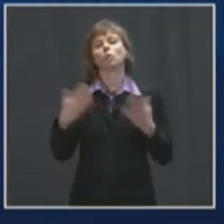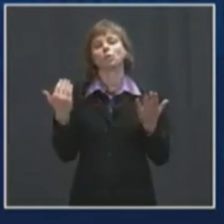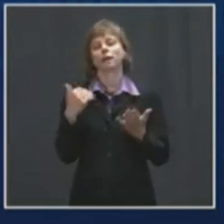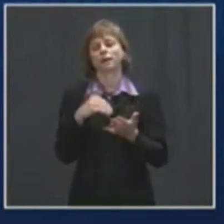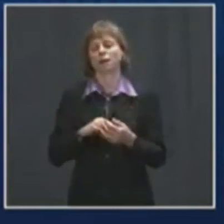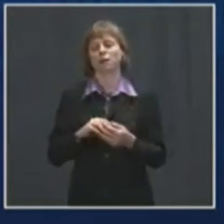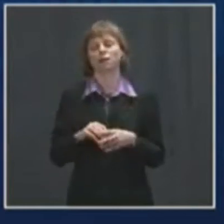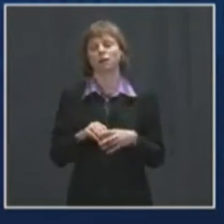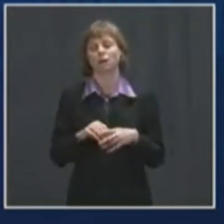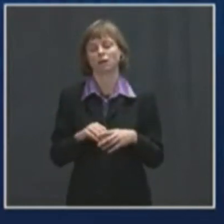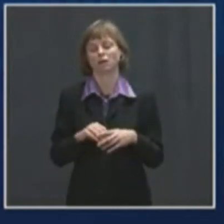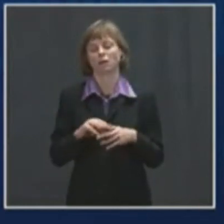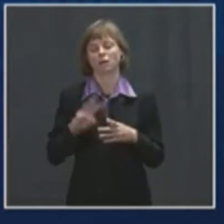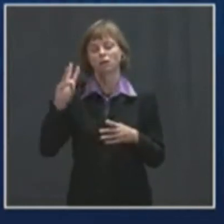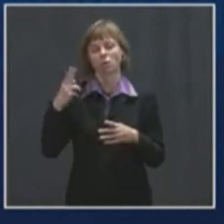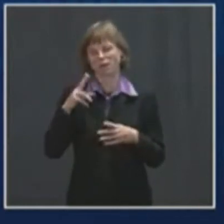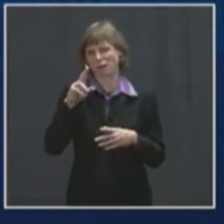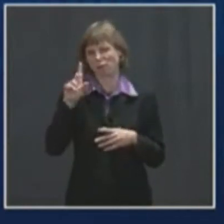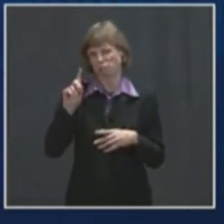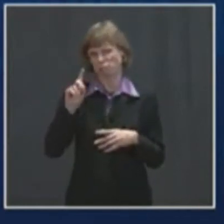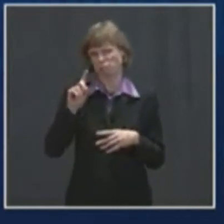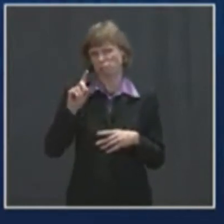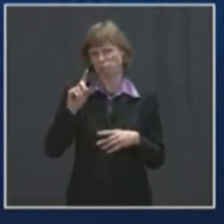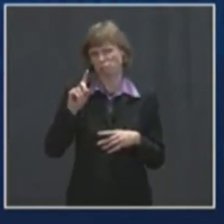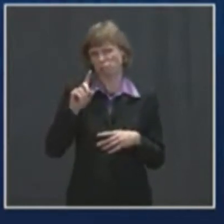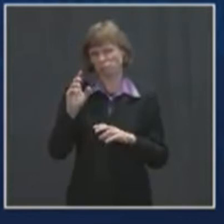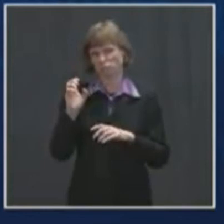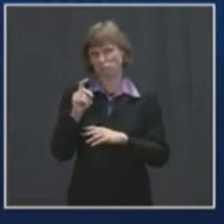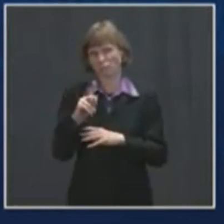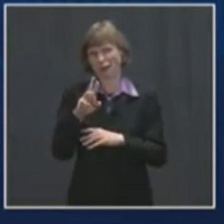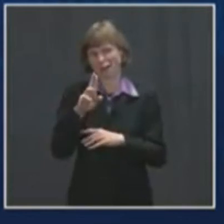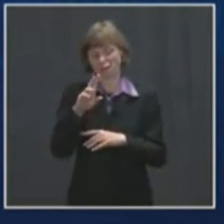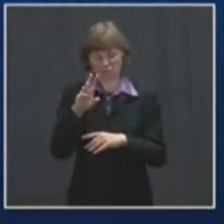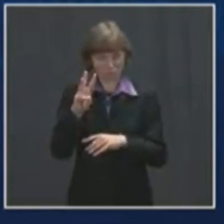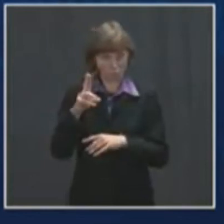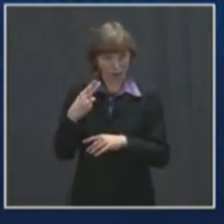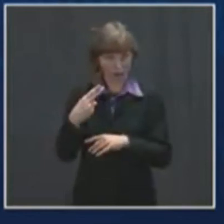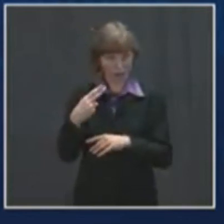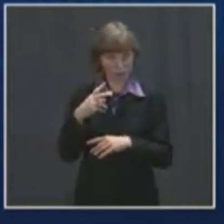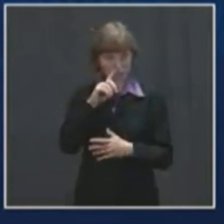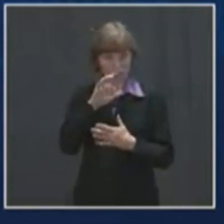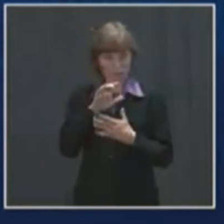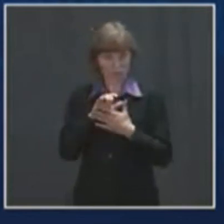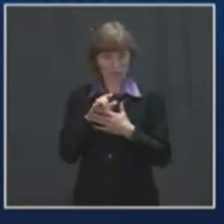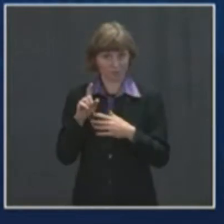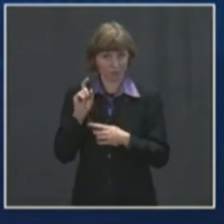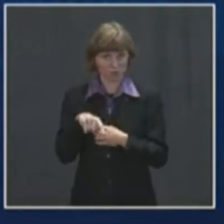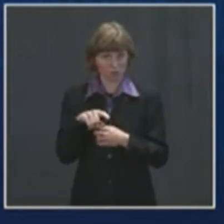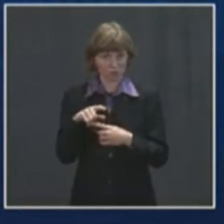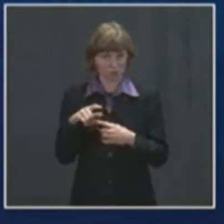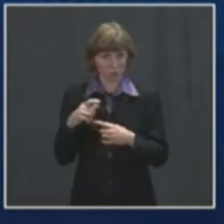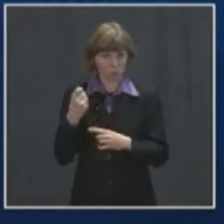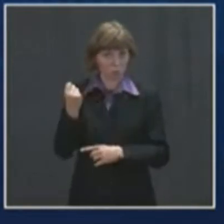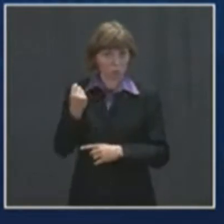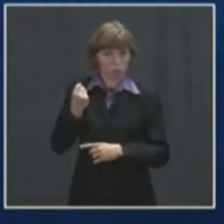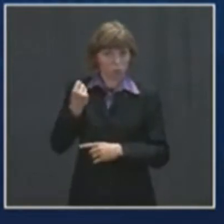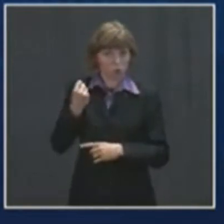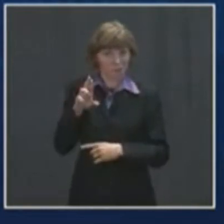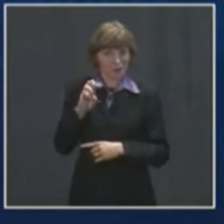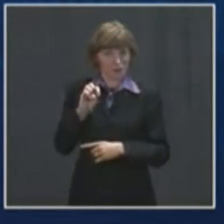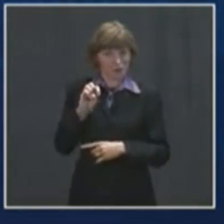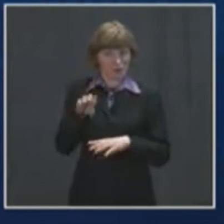contemplating this right now, whether to go back and reopen their schools. Does the White House believe that they should hold off on reopening until the